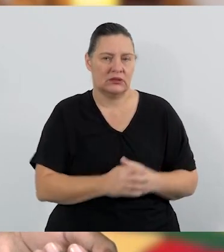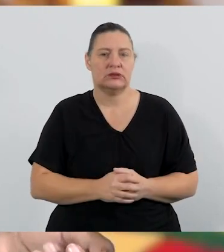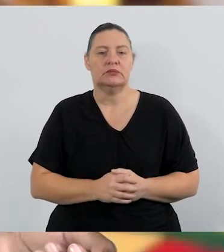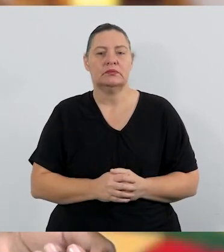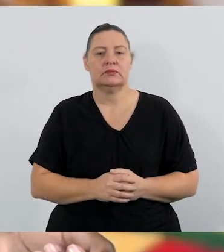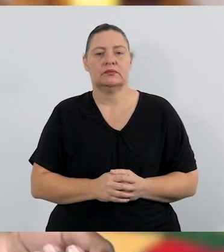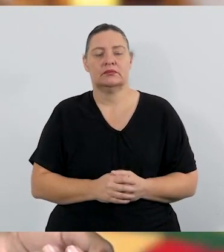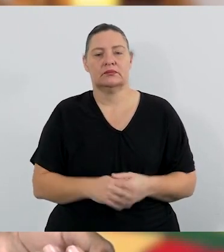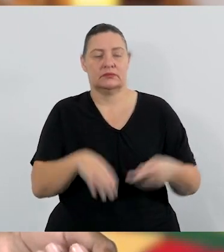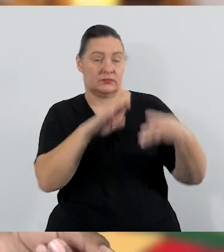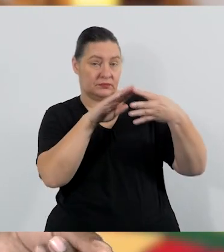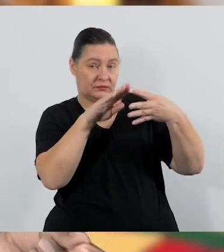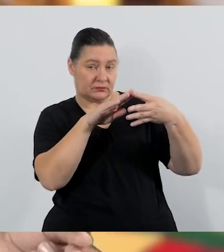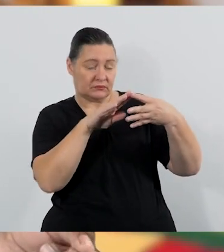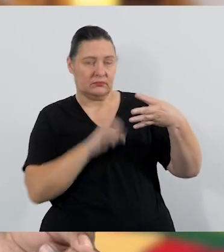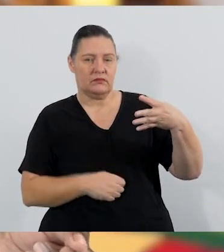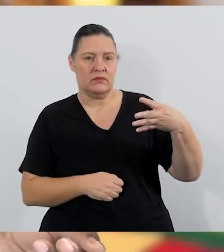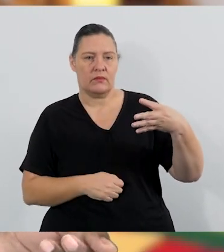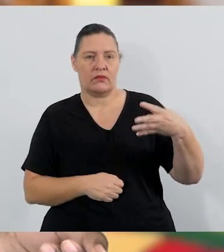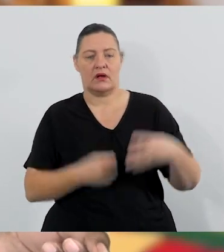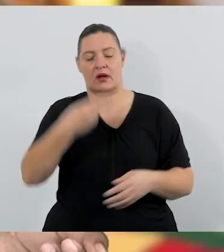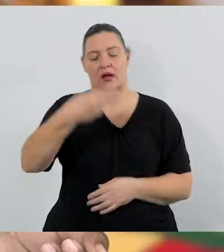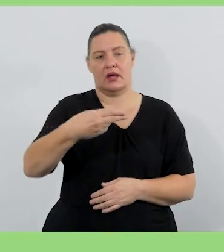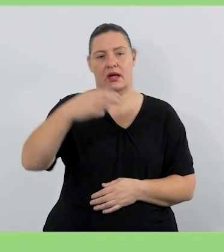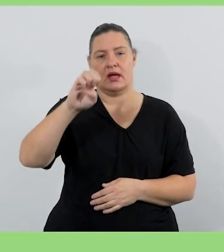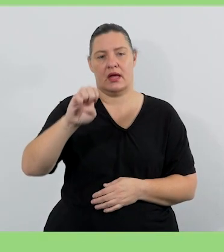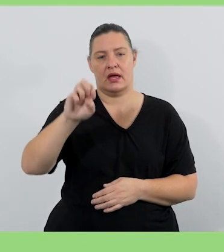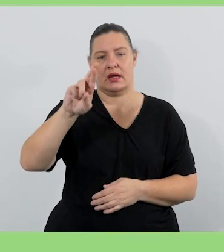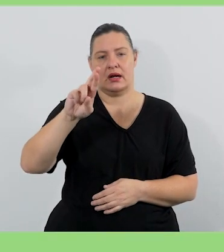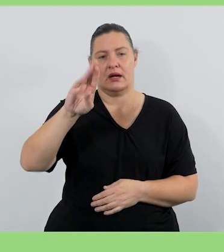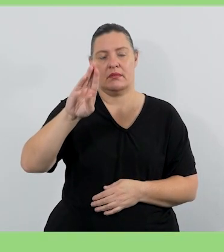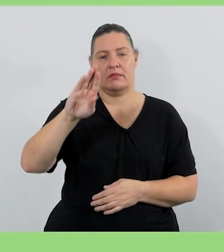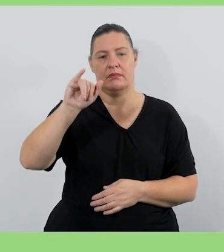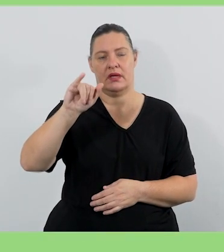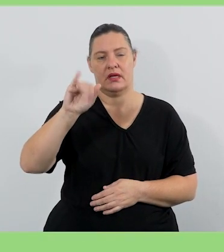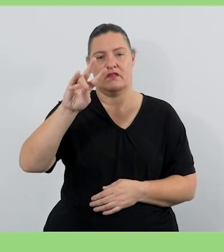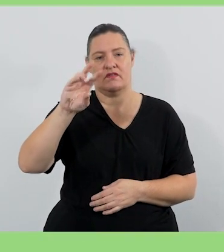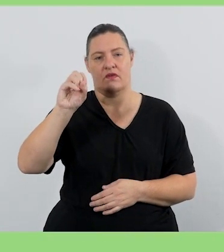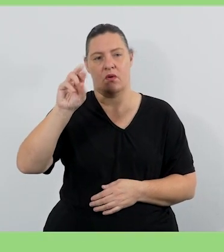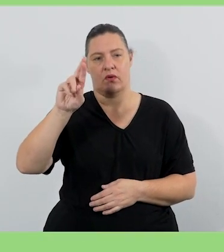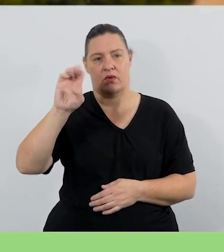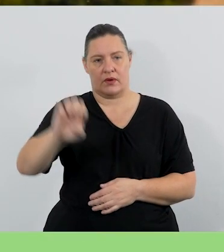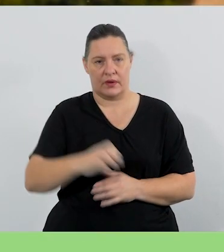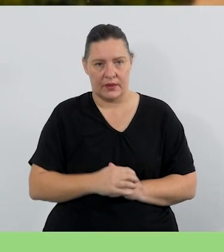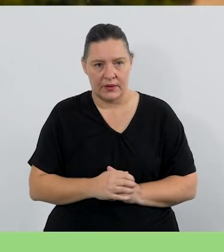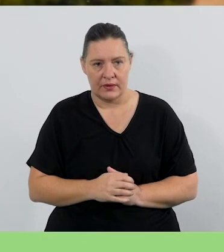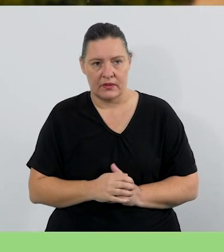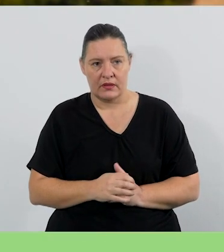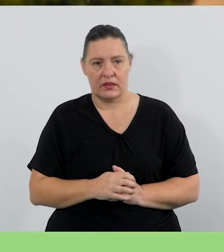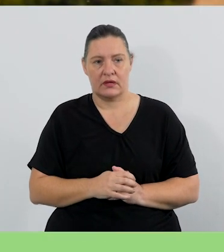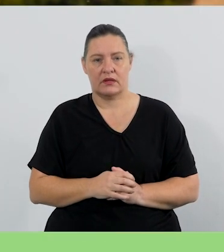So the first consumer that we have is a herbivore. Here's a nice picture of a